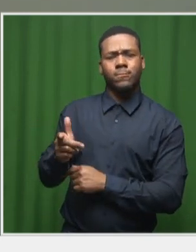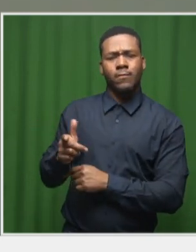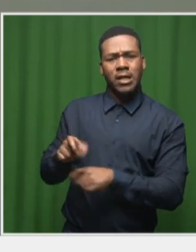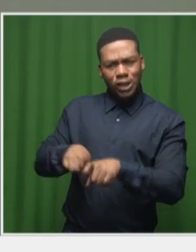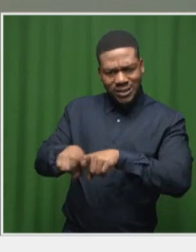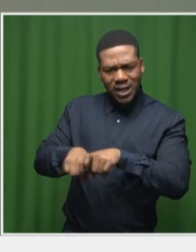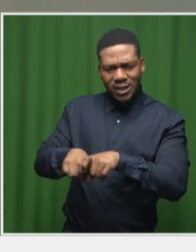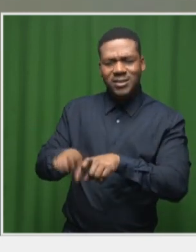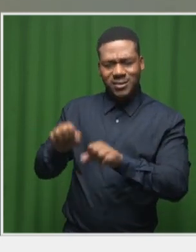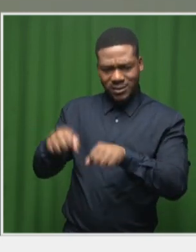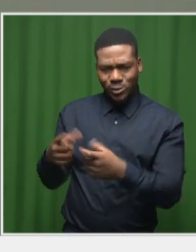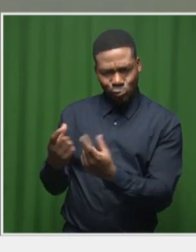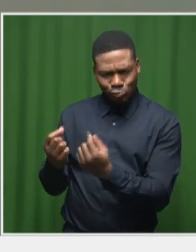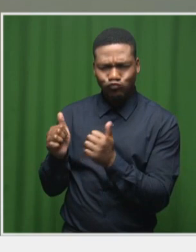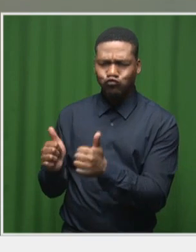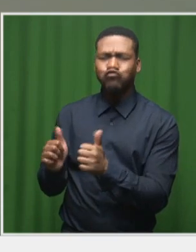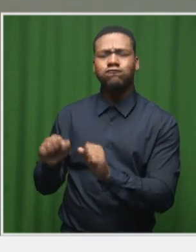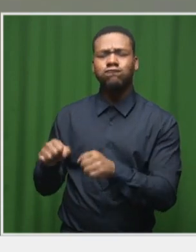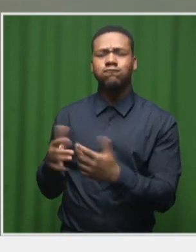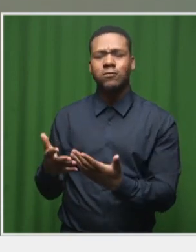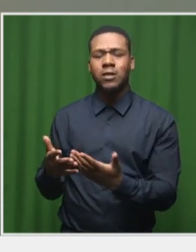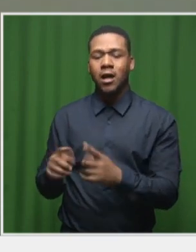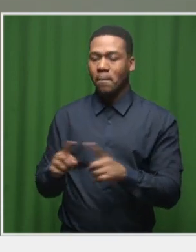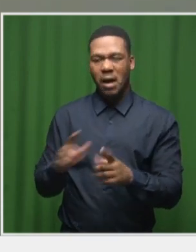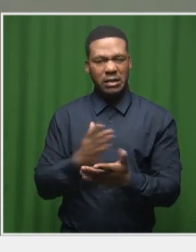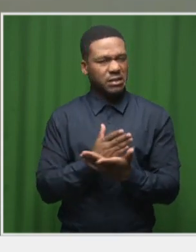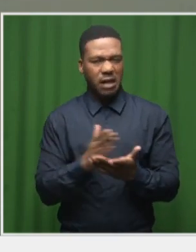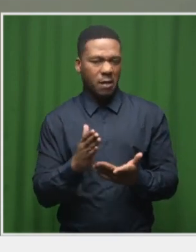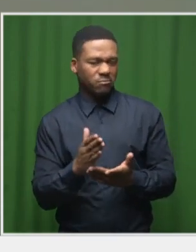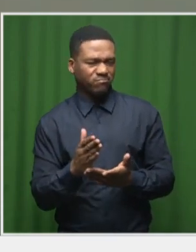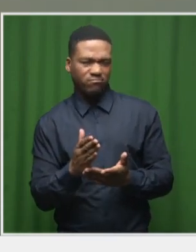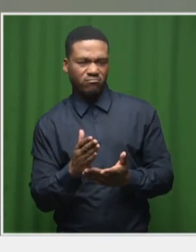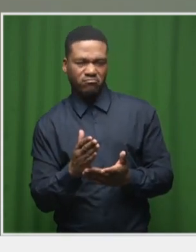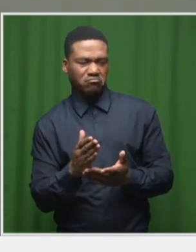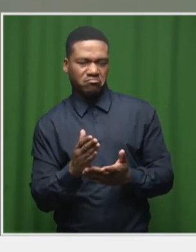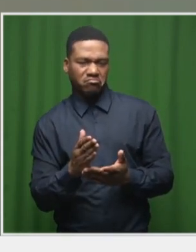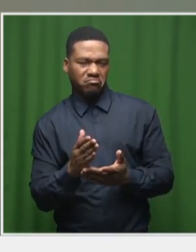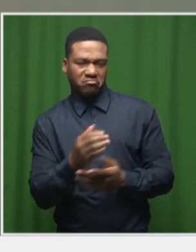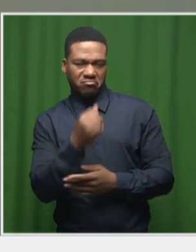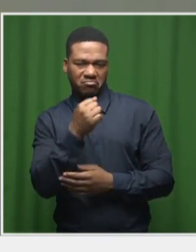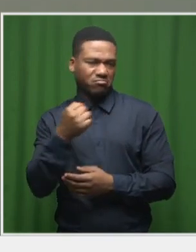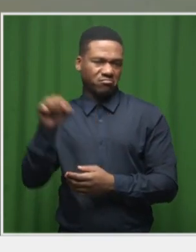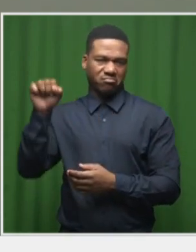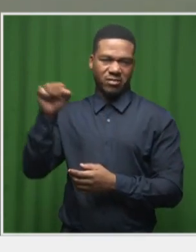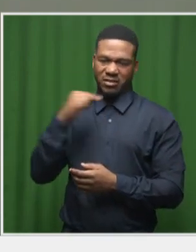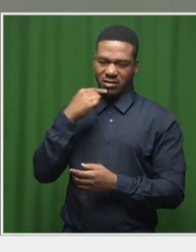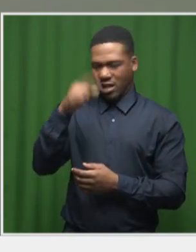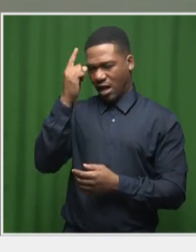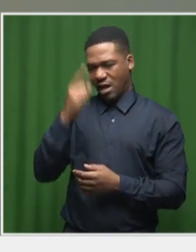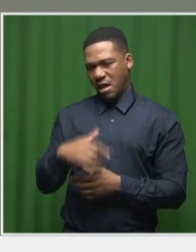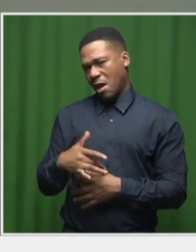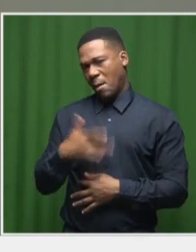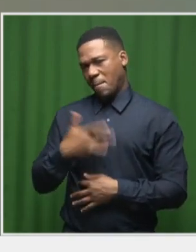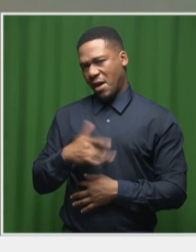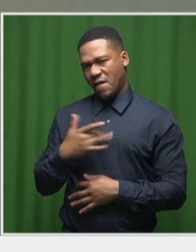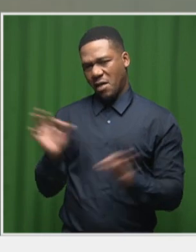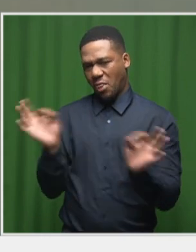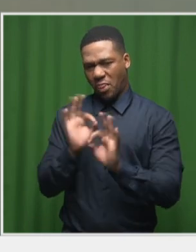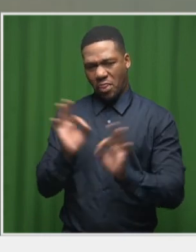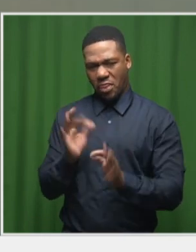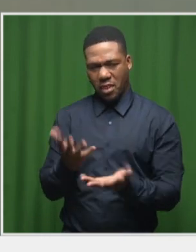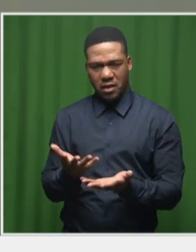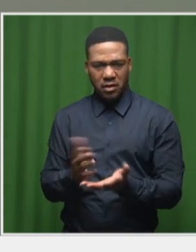pilot, although some have said that they haven't actually benefited from it. And I